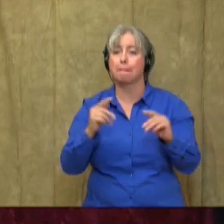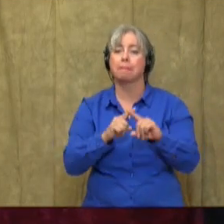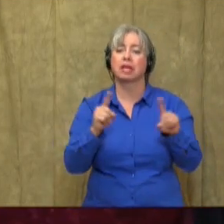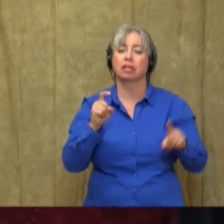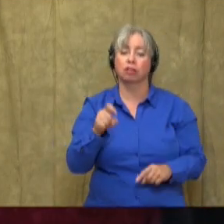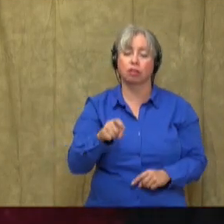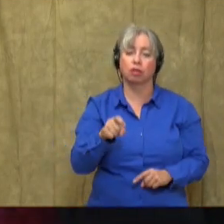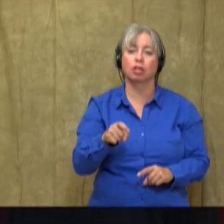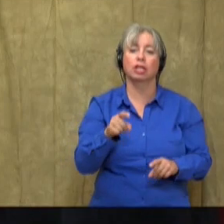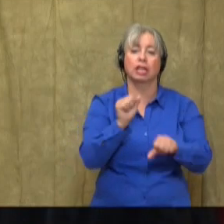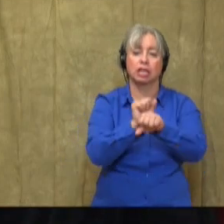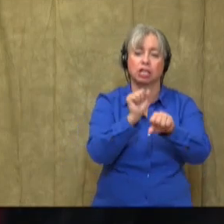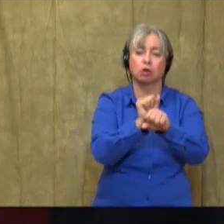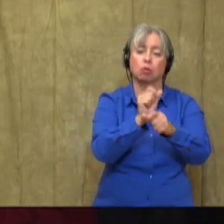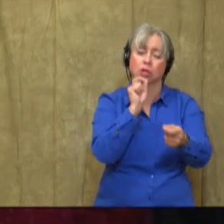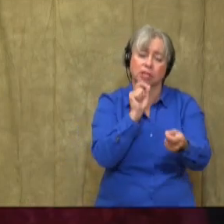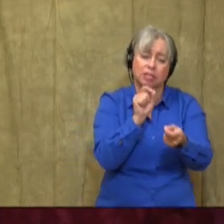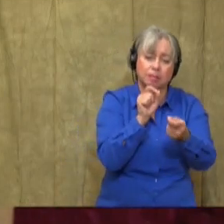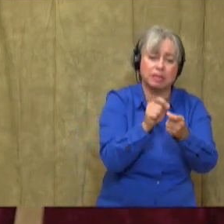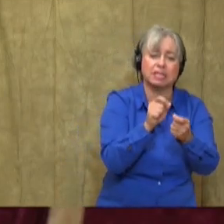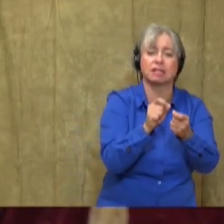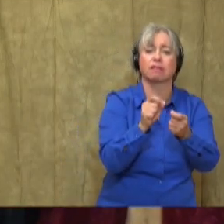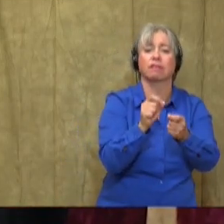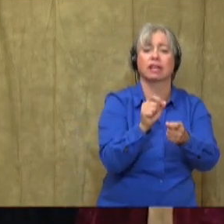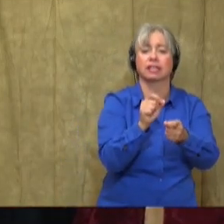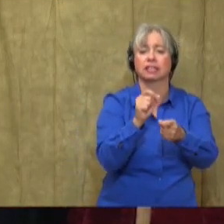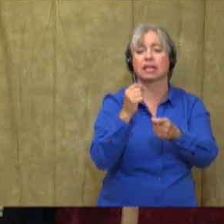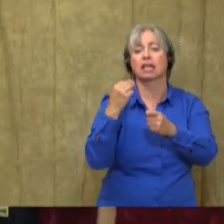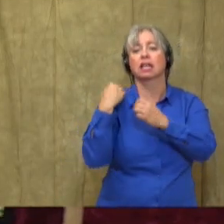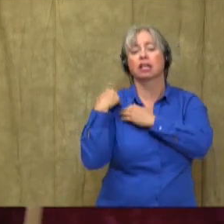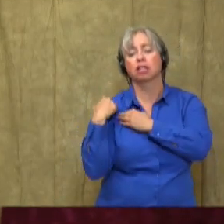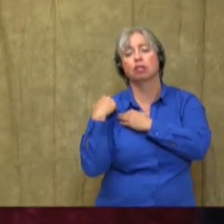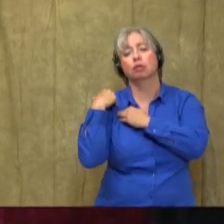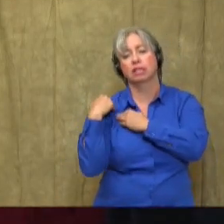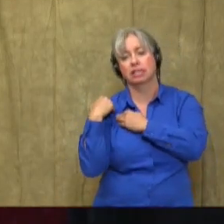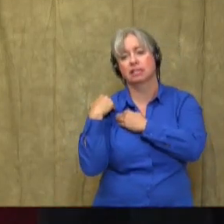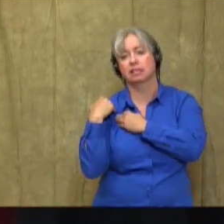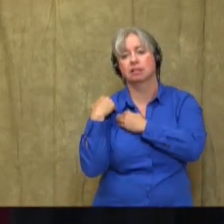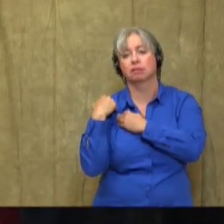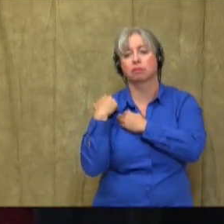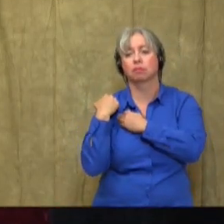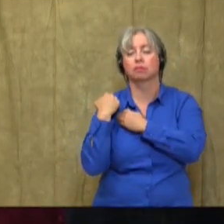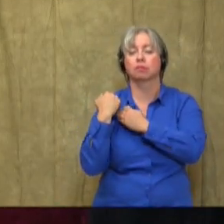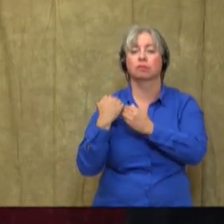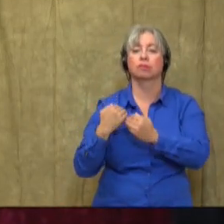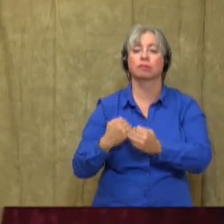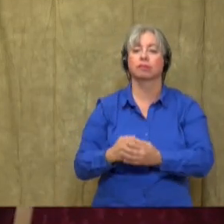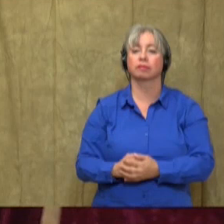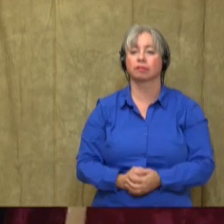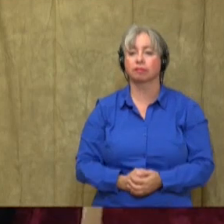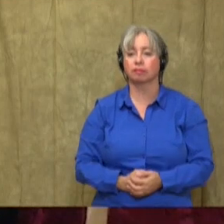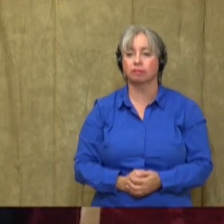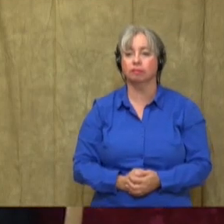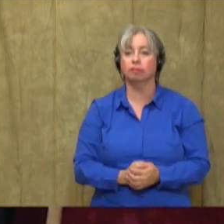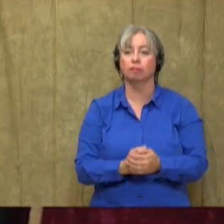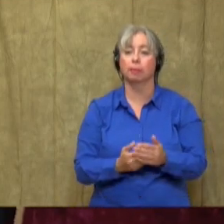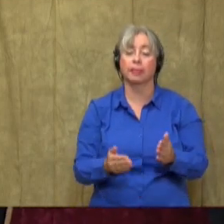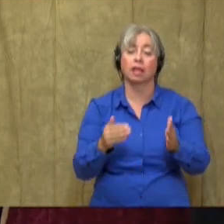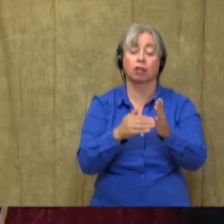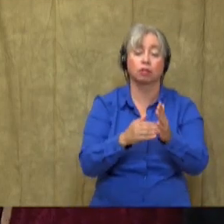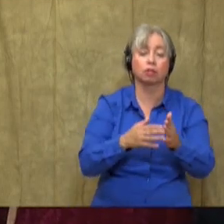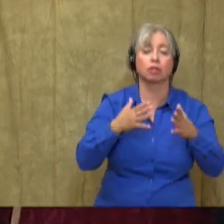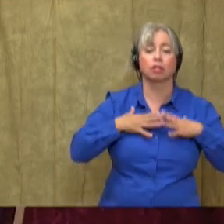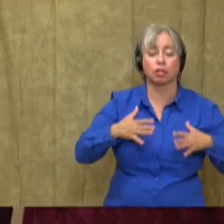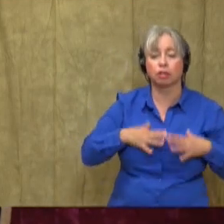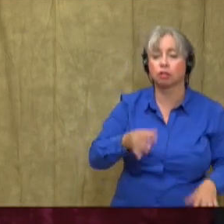your particular level. That's the only way that this would work, is if everybody did what they were supposed to do. So again, your clothing,